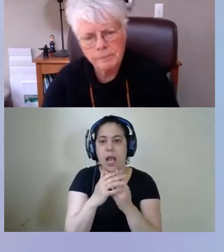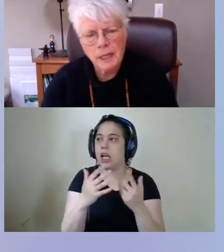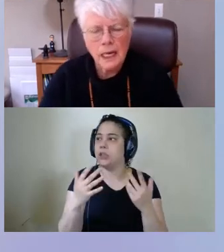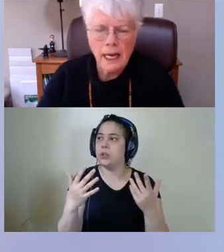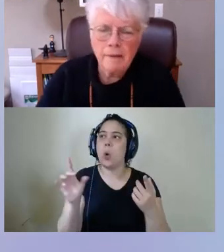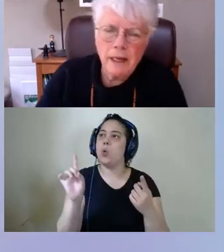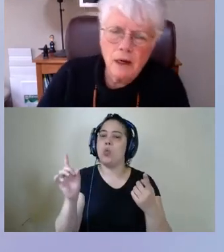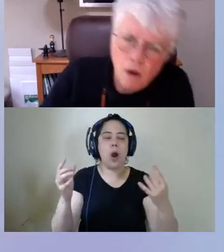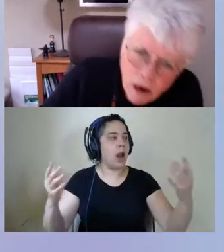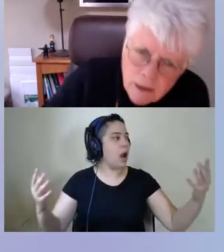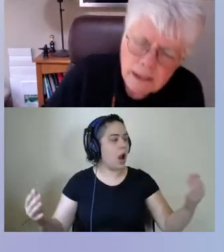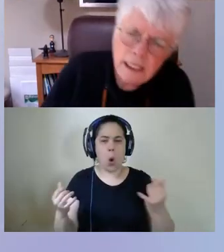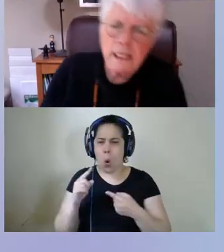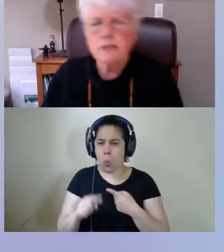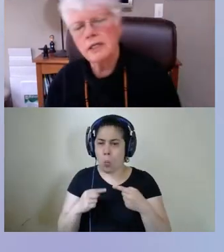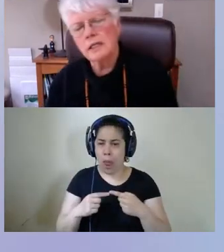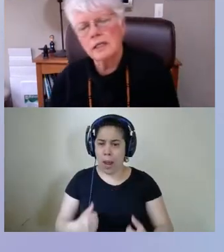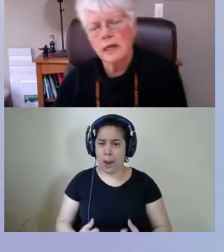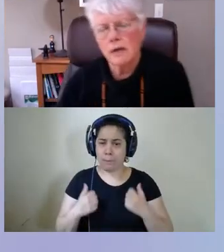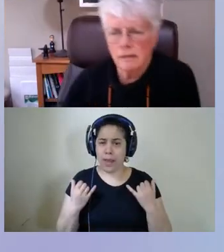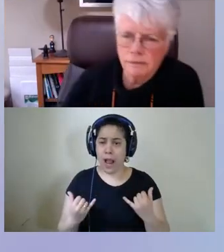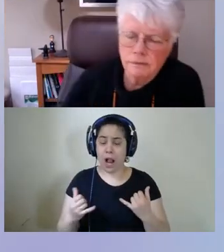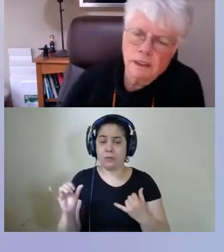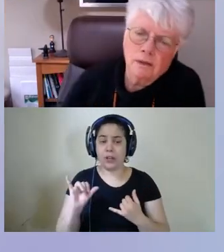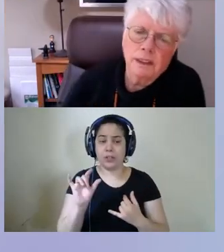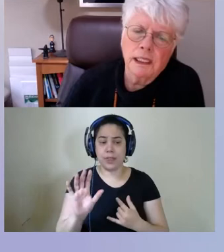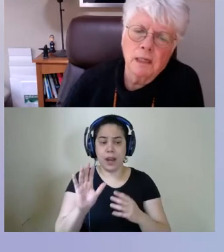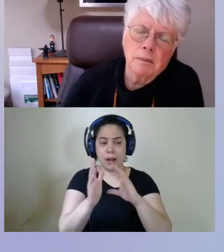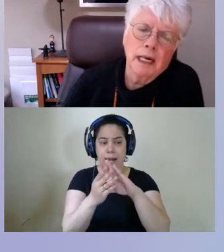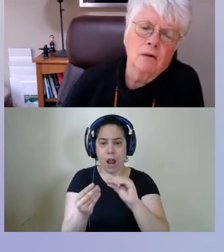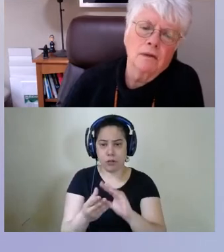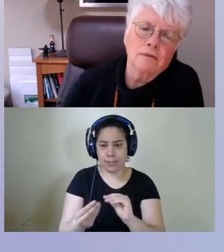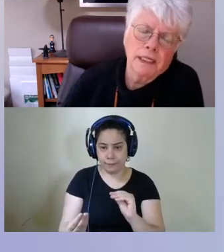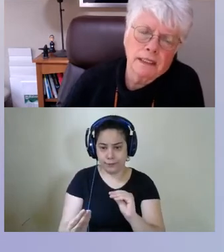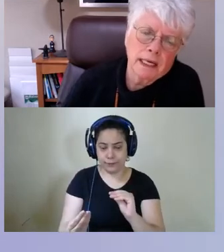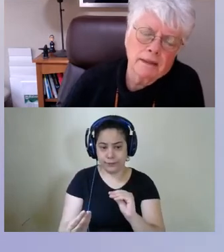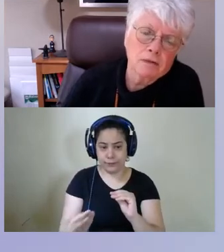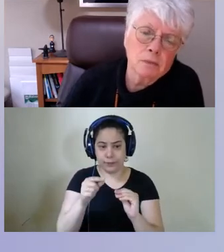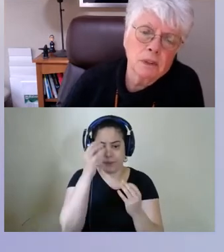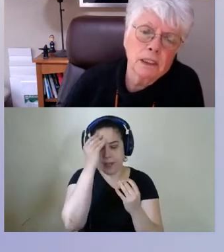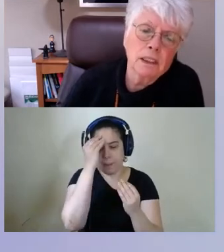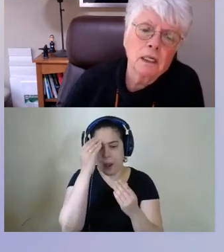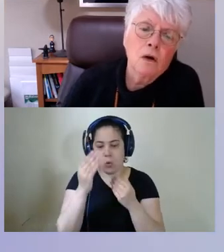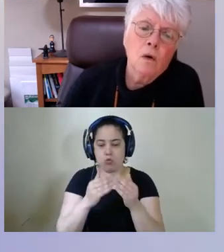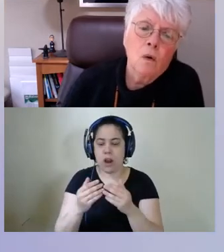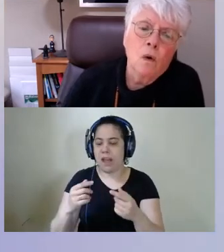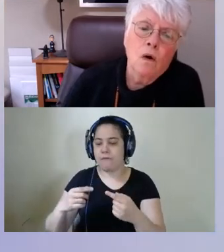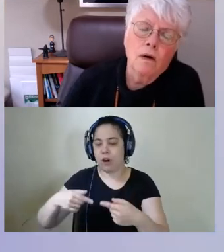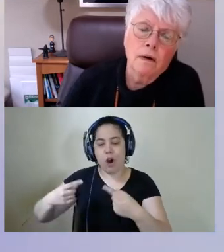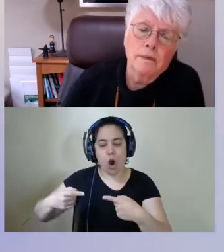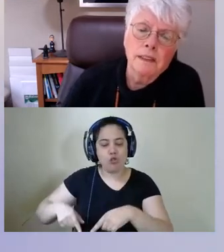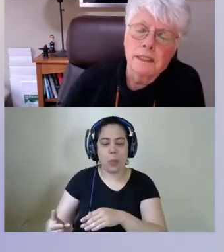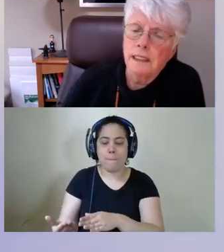time, and they are engaged in the narrative. They are thinking about the fight they had this morning,